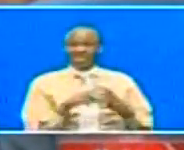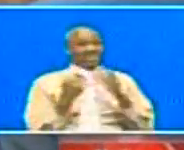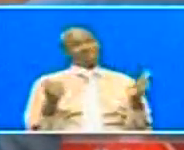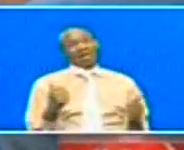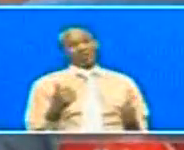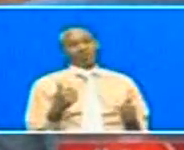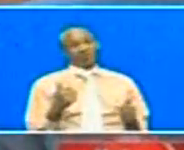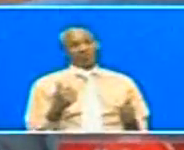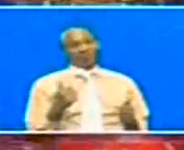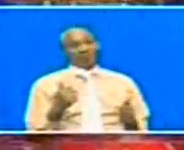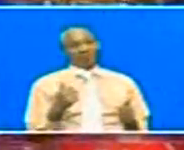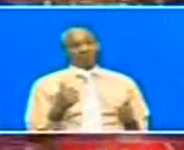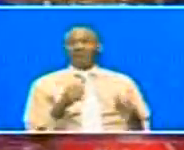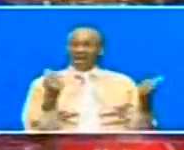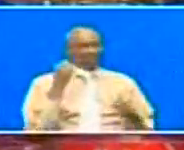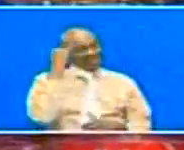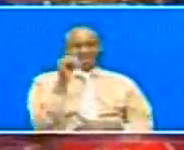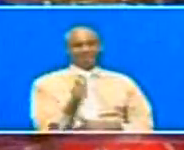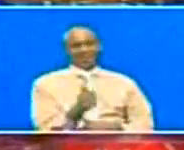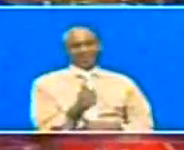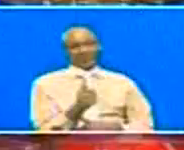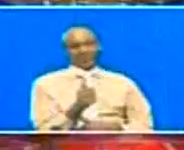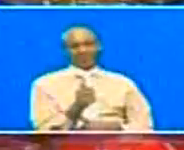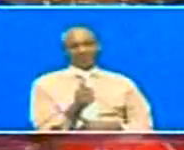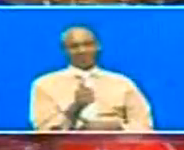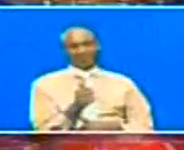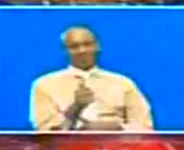No. No. You have no idea. No. No.